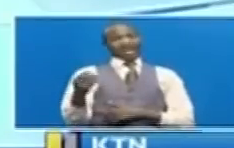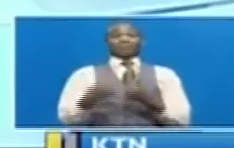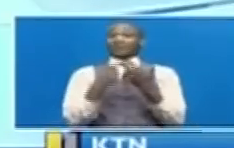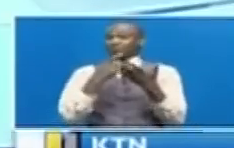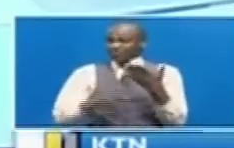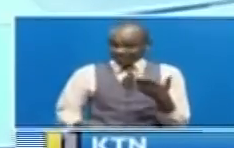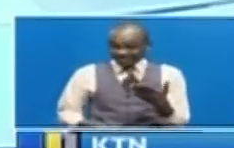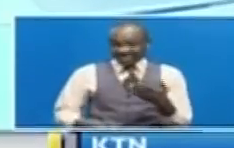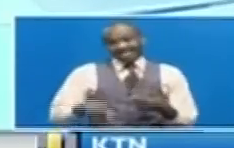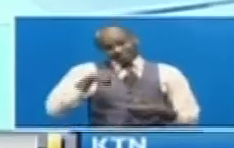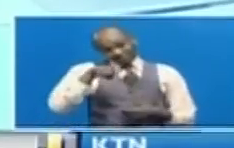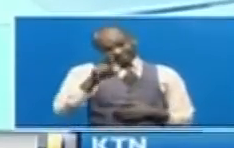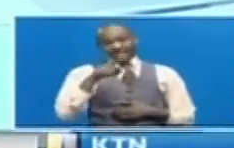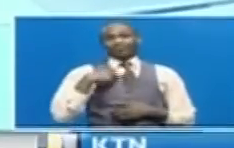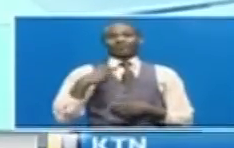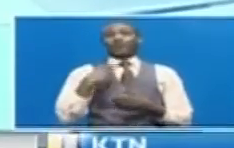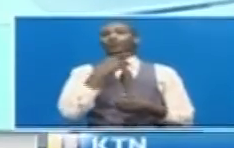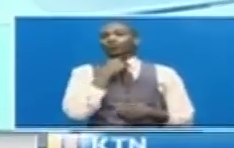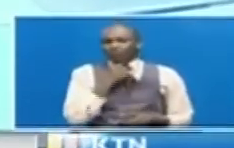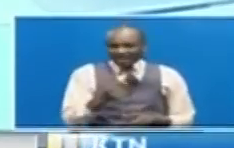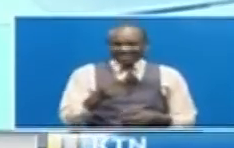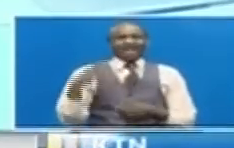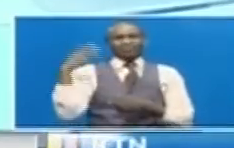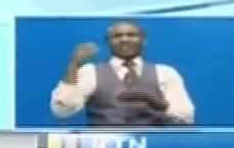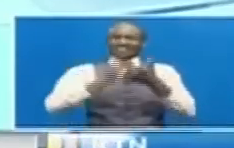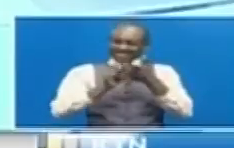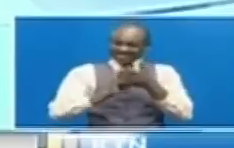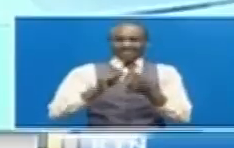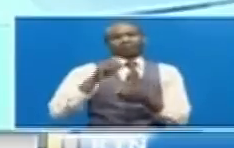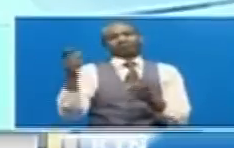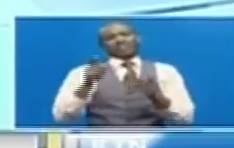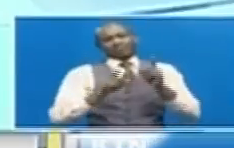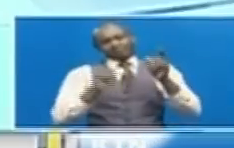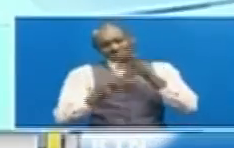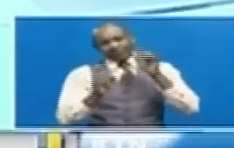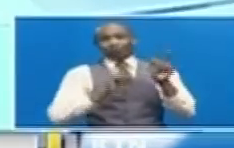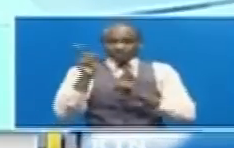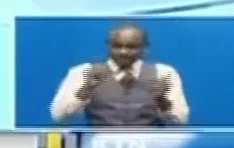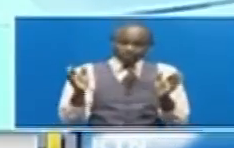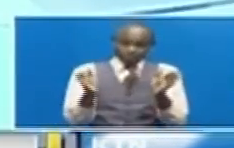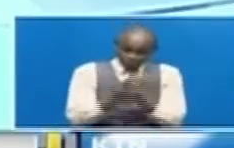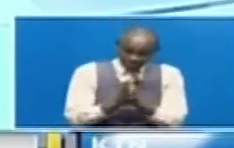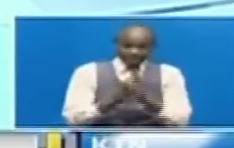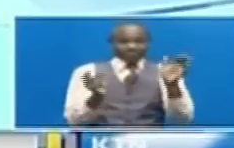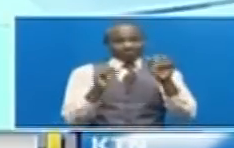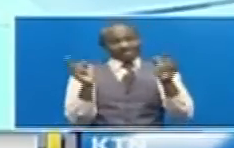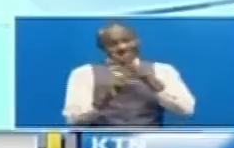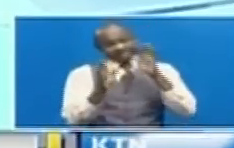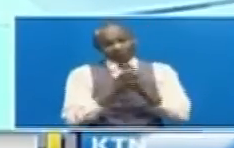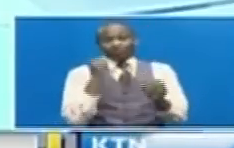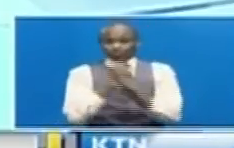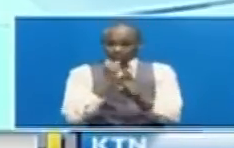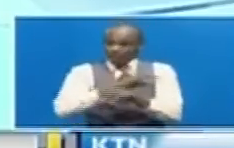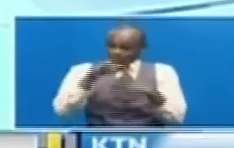The Ethics and Anti-Corruption Commission wants suspended cabinet secretaries Michael Kamau and Kazungu Kambi charged over corruption.